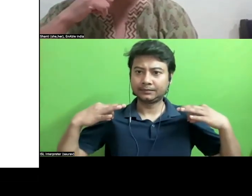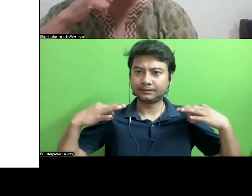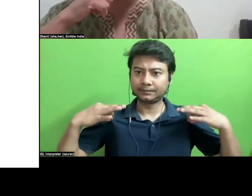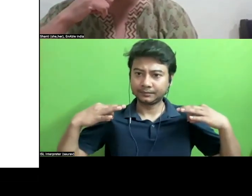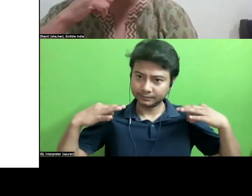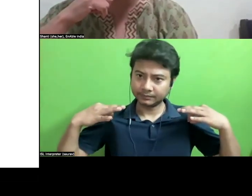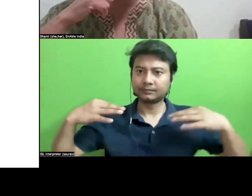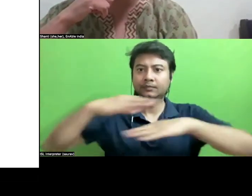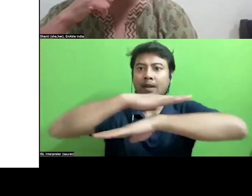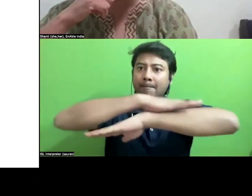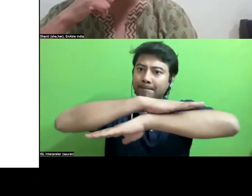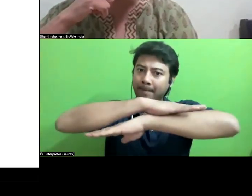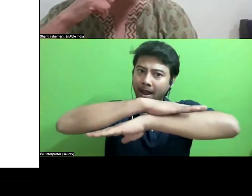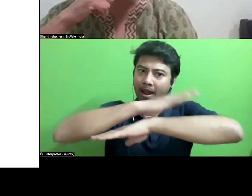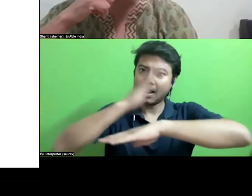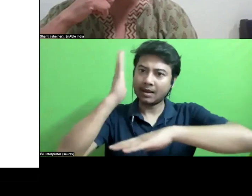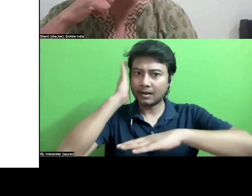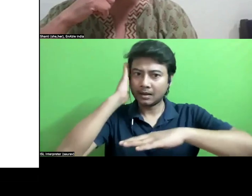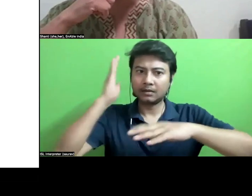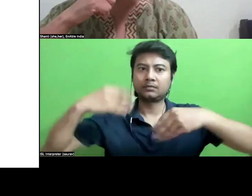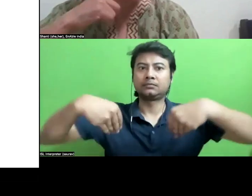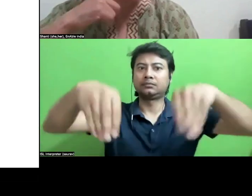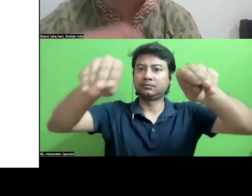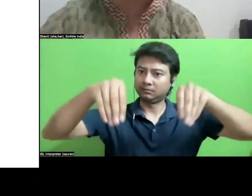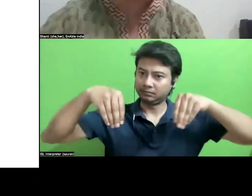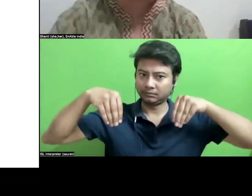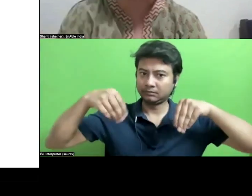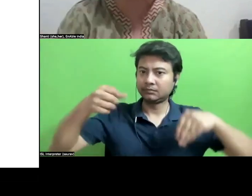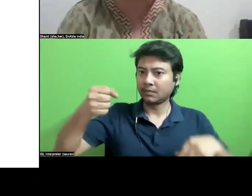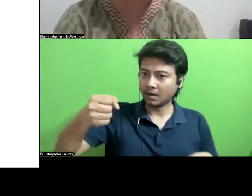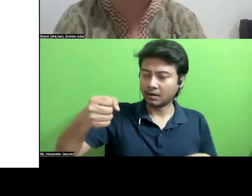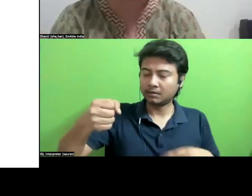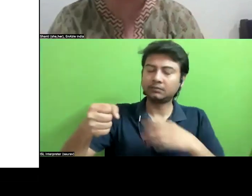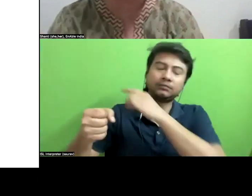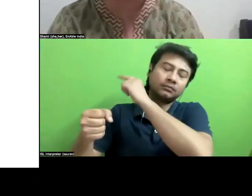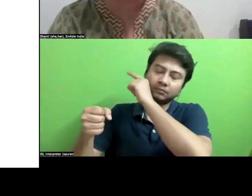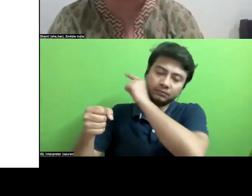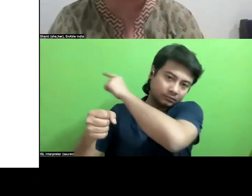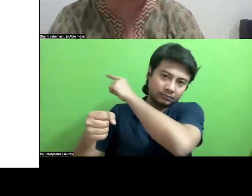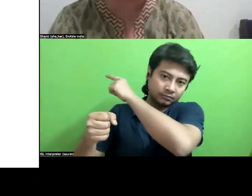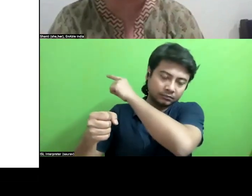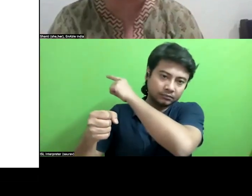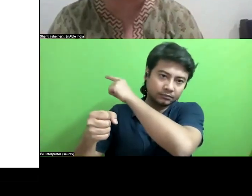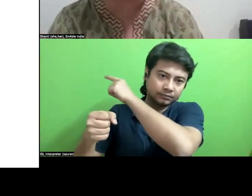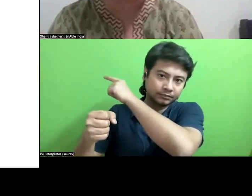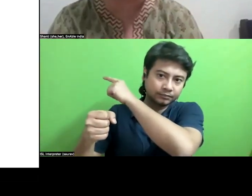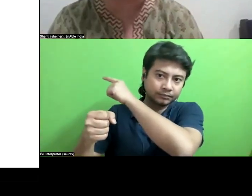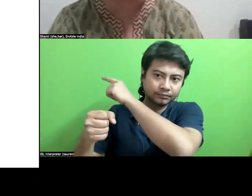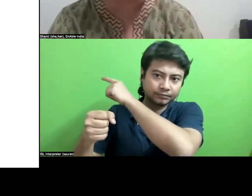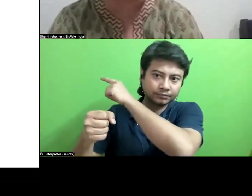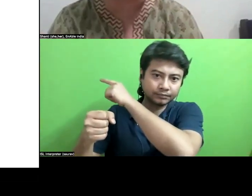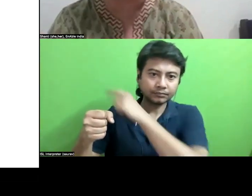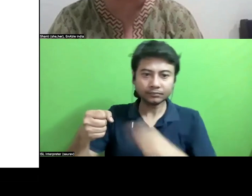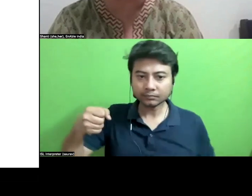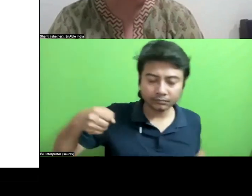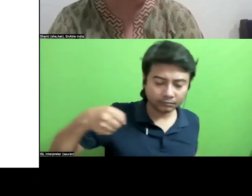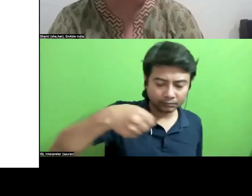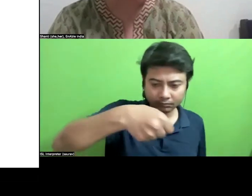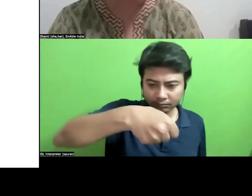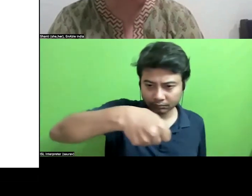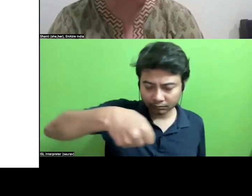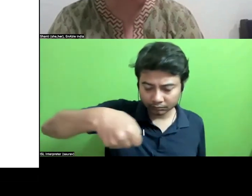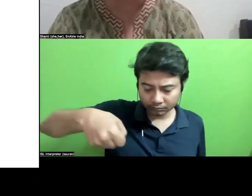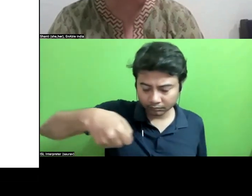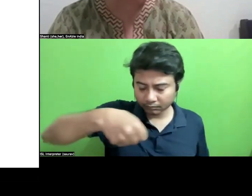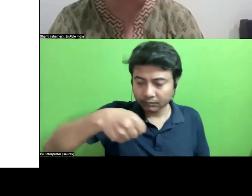She takes the iron, she looks and she starts the power on, and then she does a little ironing and then checks, are there any wrinkles? Then